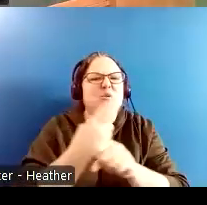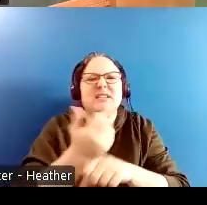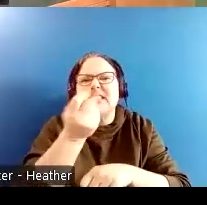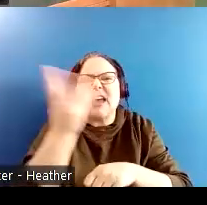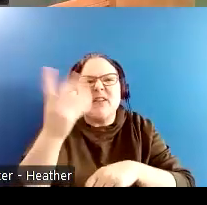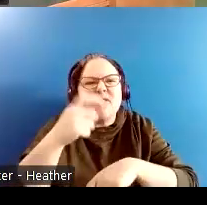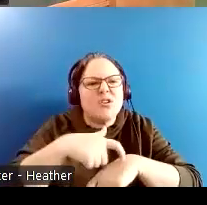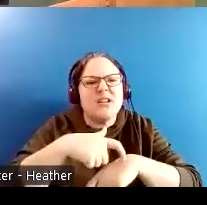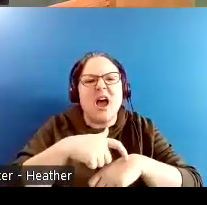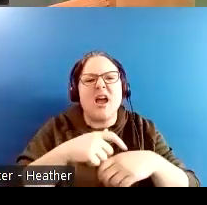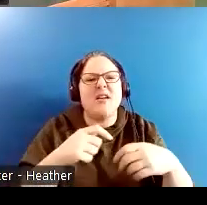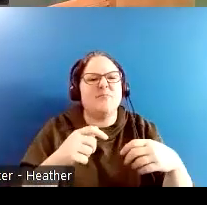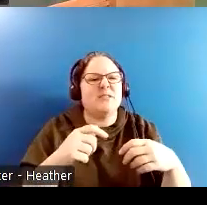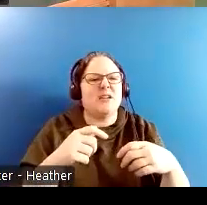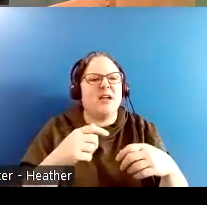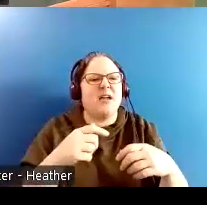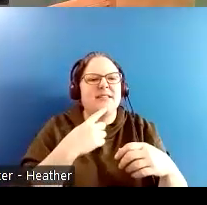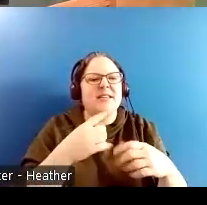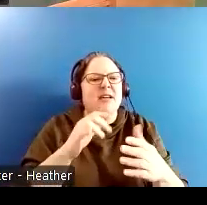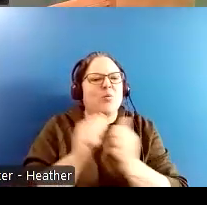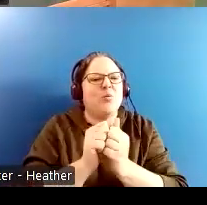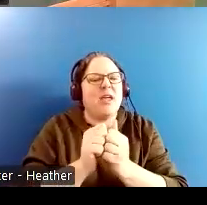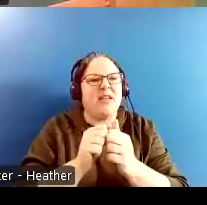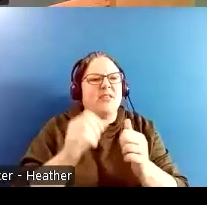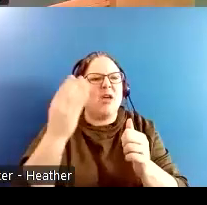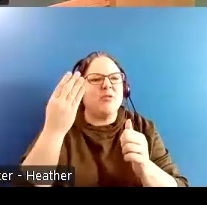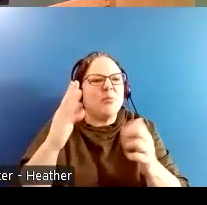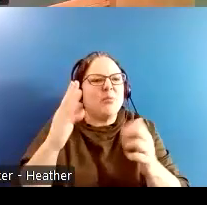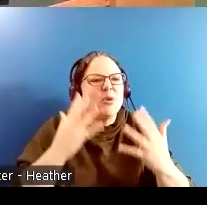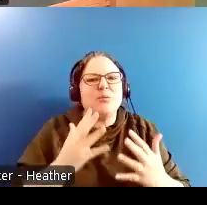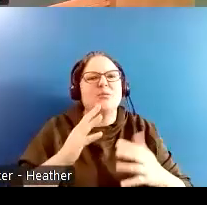Beating the Blues and others in the UK, the Netherlands, Germany. They all had,